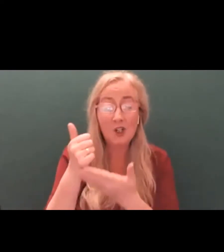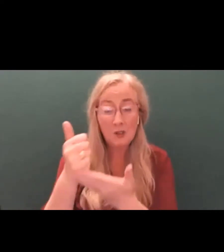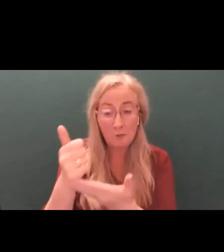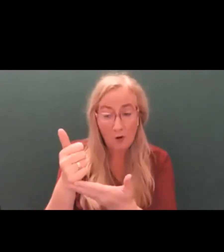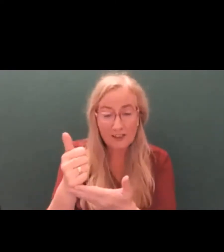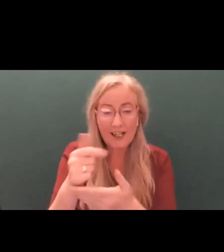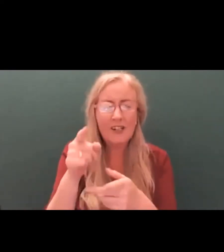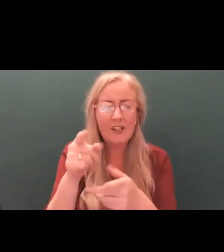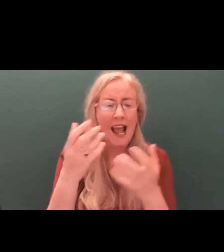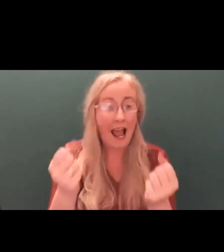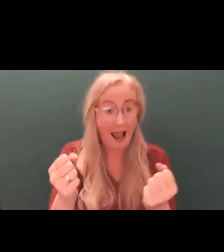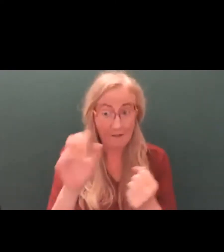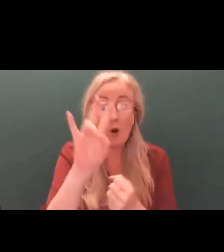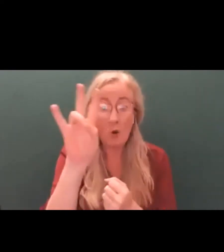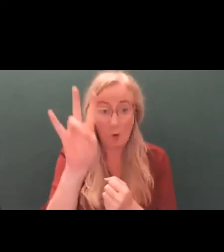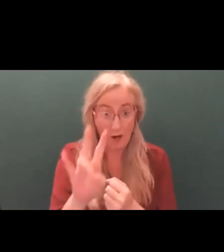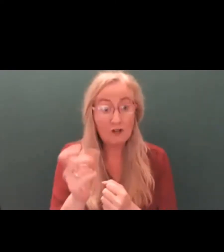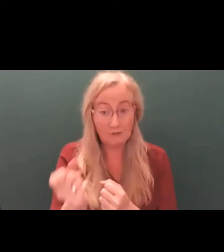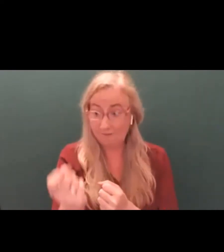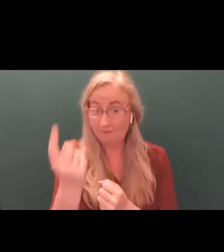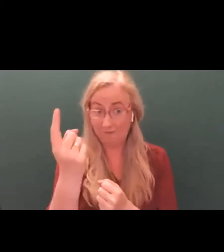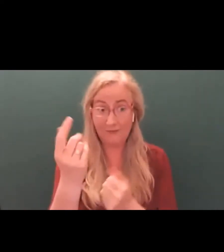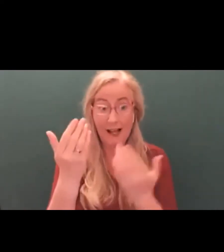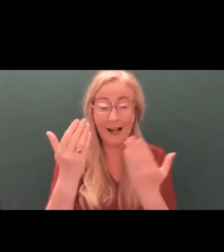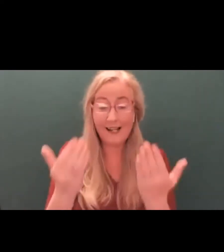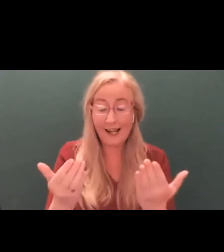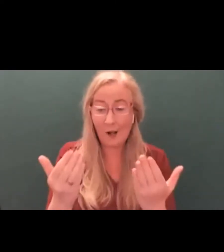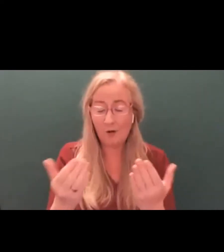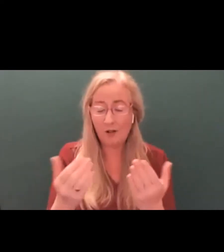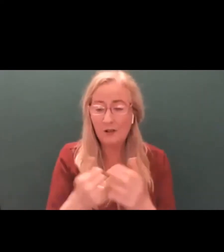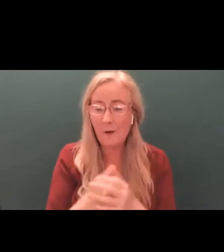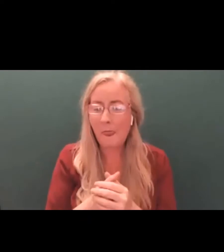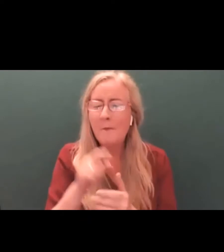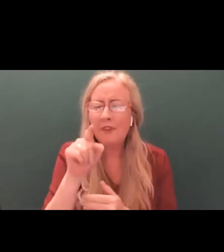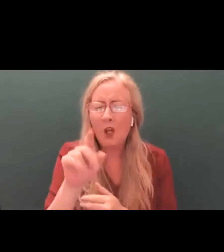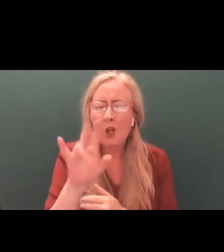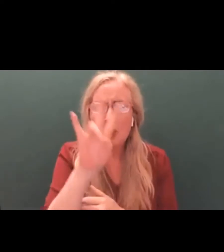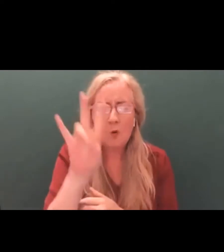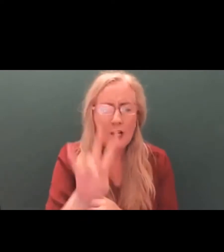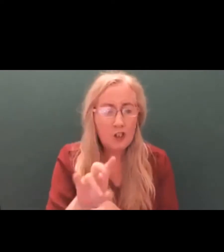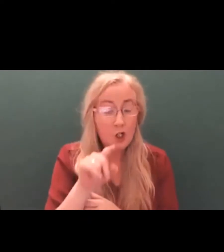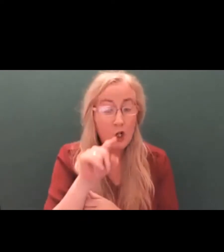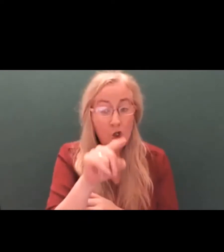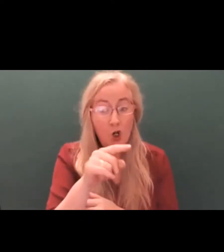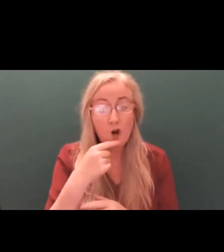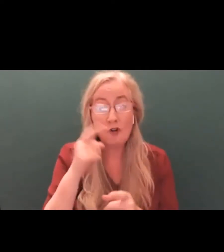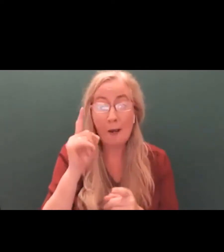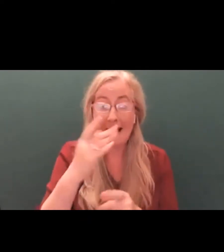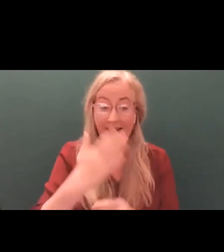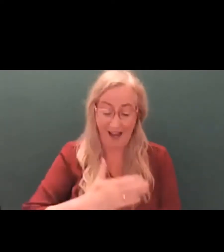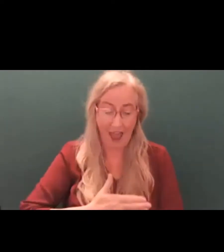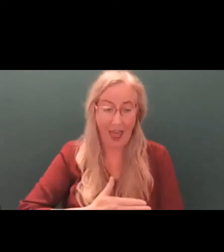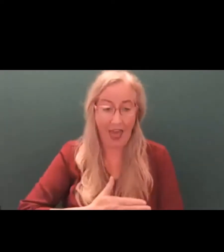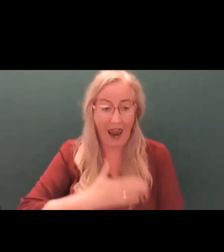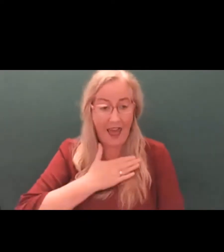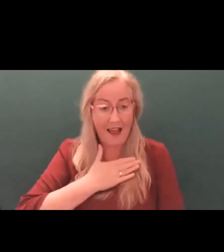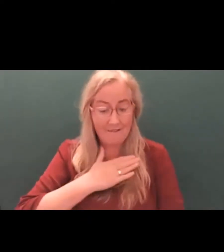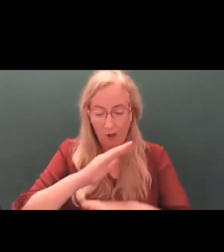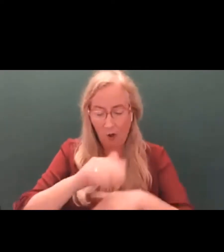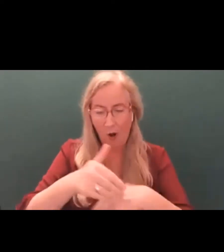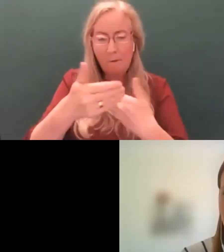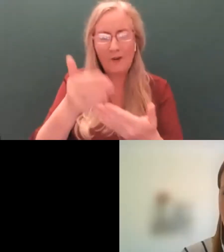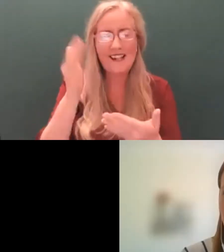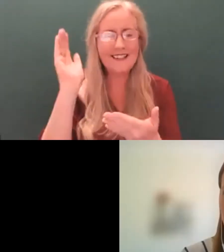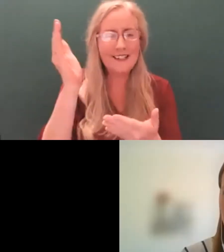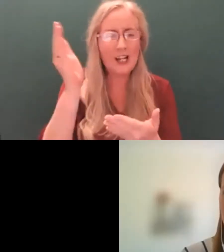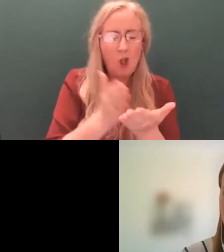relevant question at this point, which I'll take now, which is, the question is, would you recommend doing a live presentation during Heritage Week, or